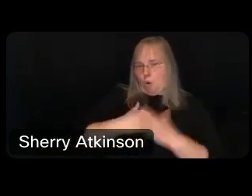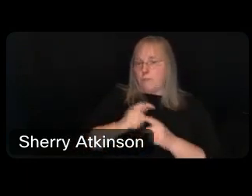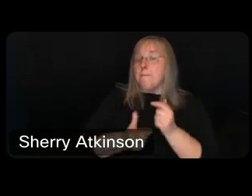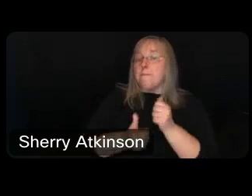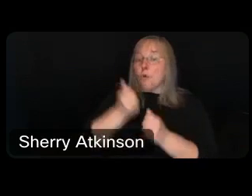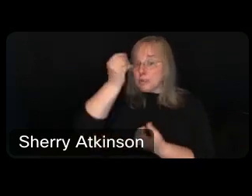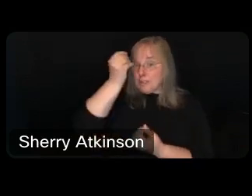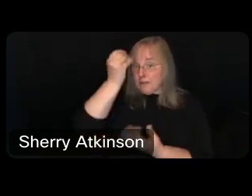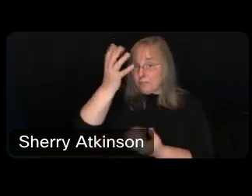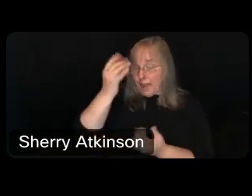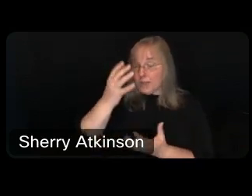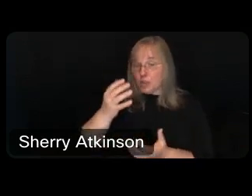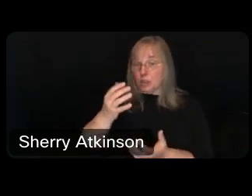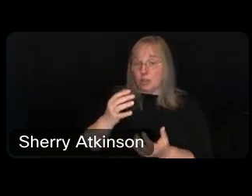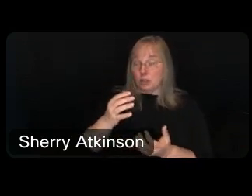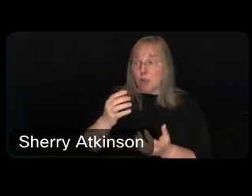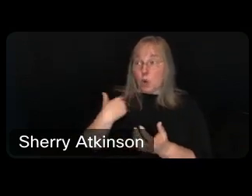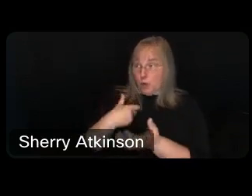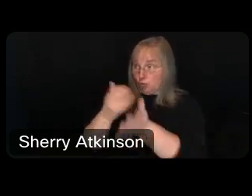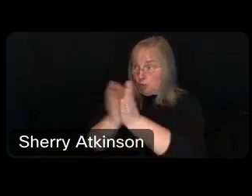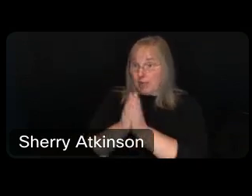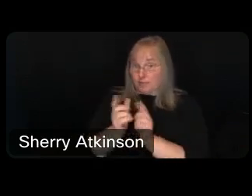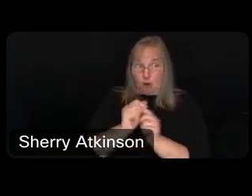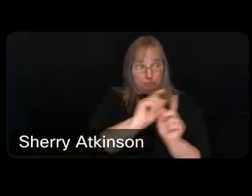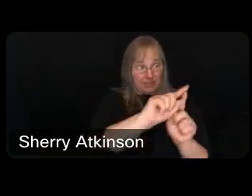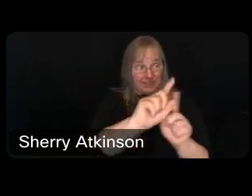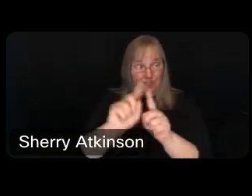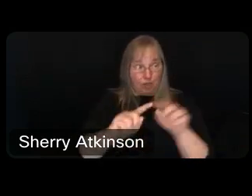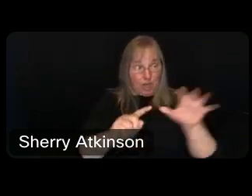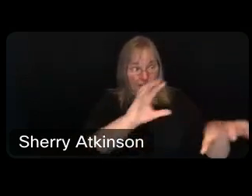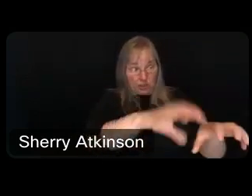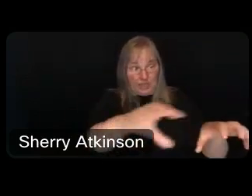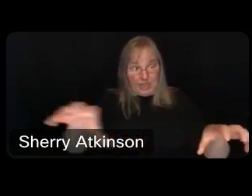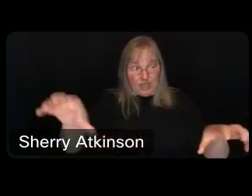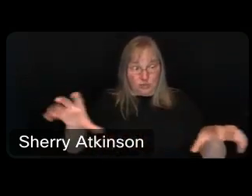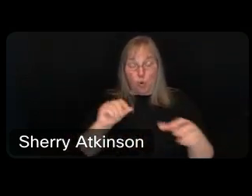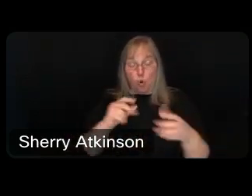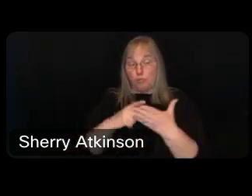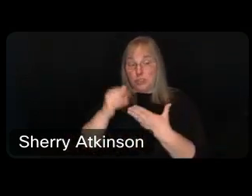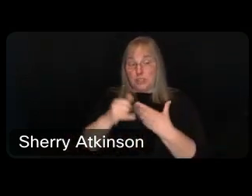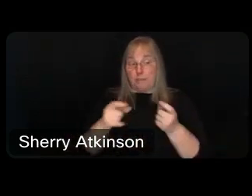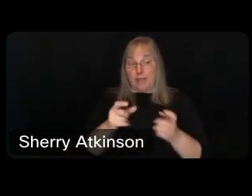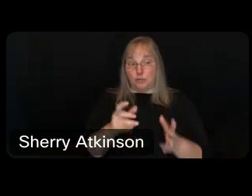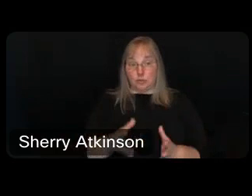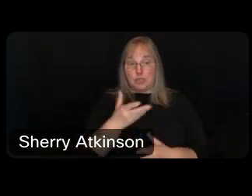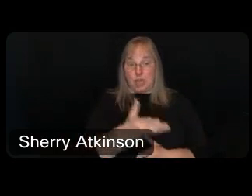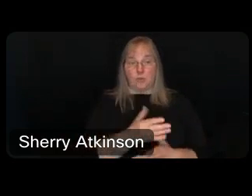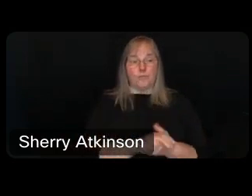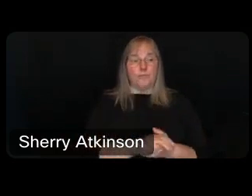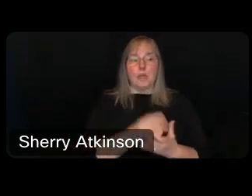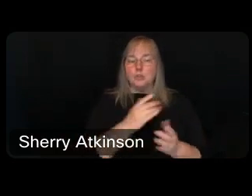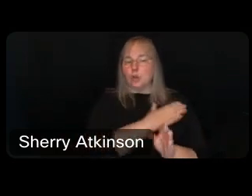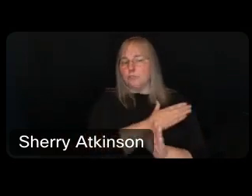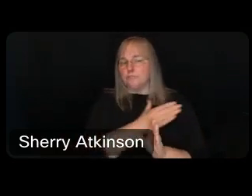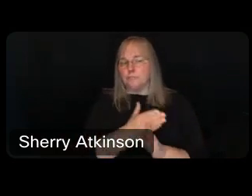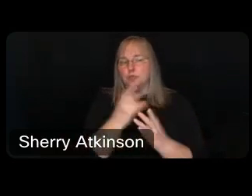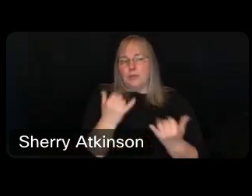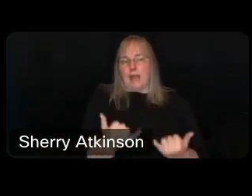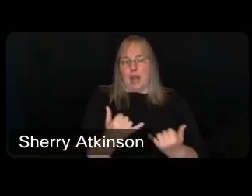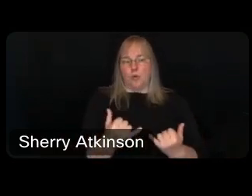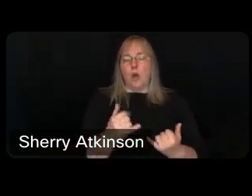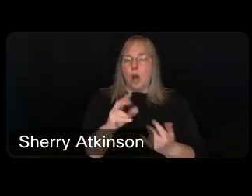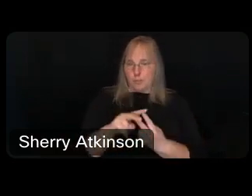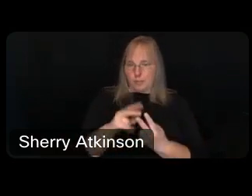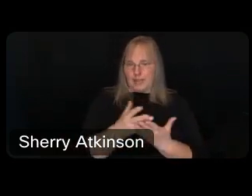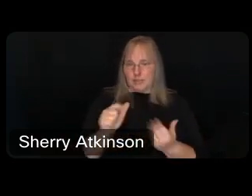in terms of request from different entities or project managers there. At this point, there just a couple of things to let you know, share